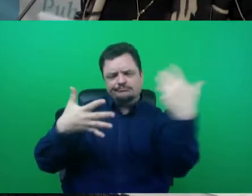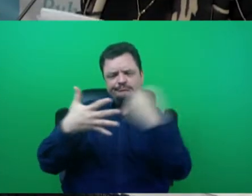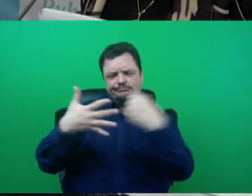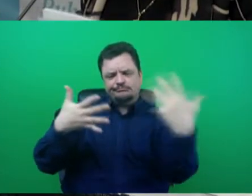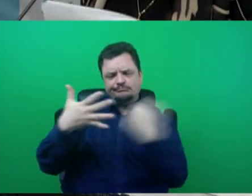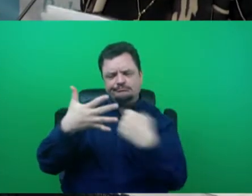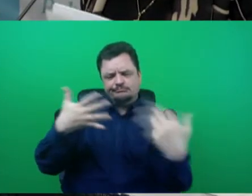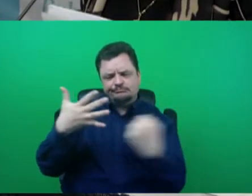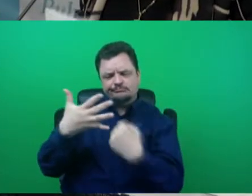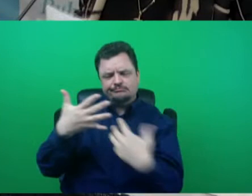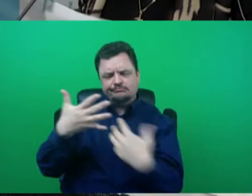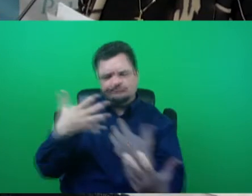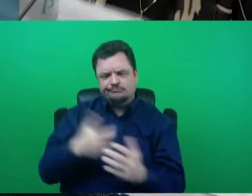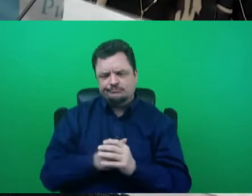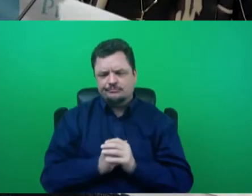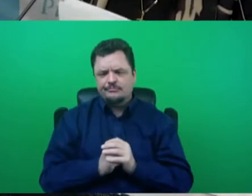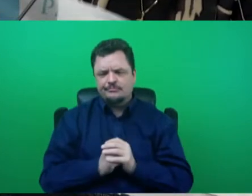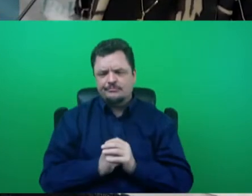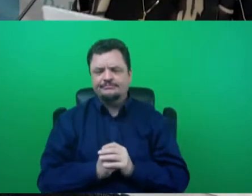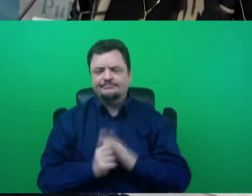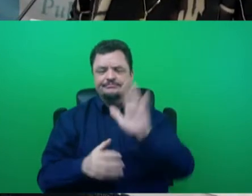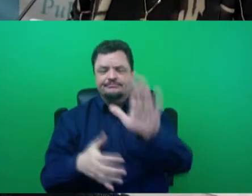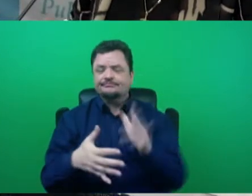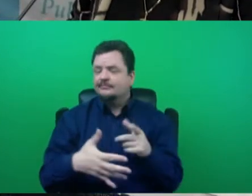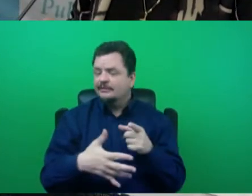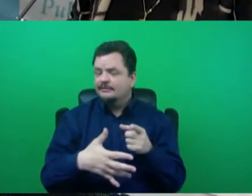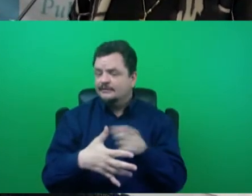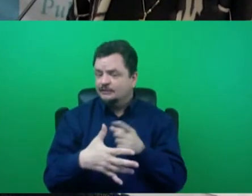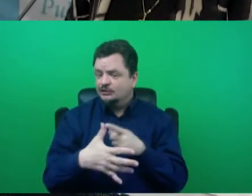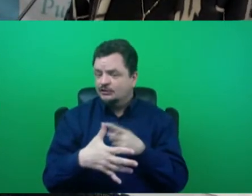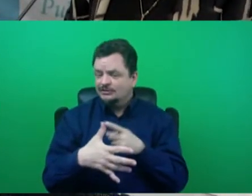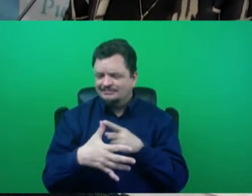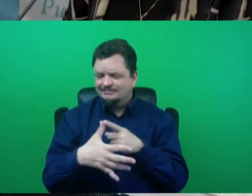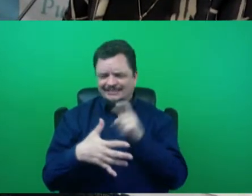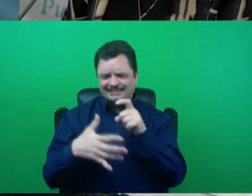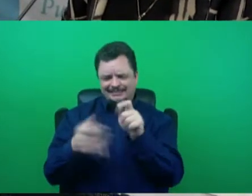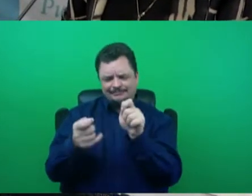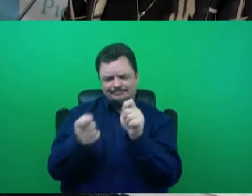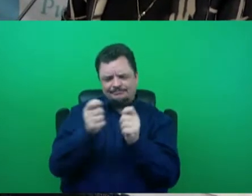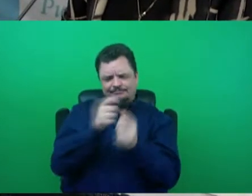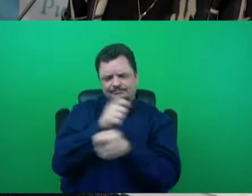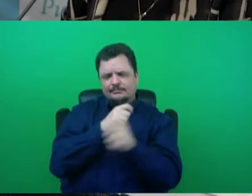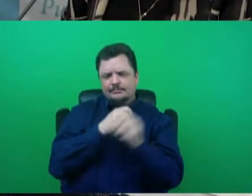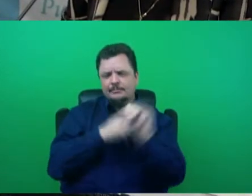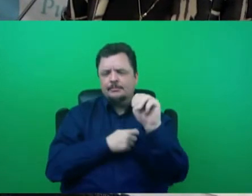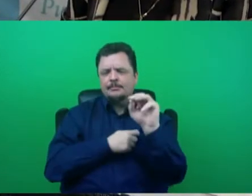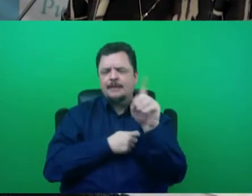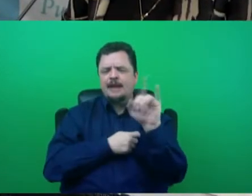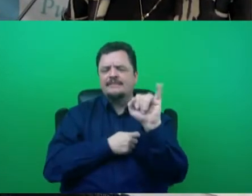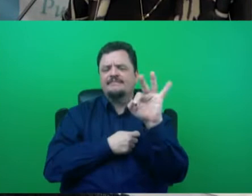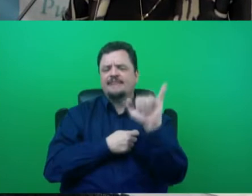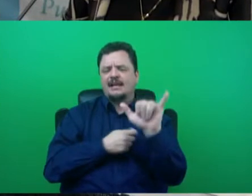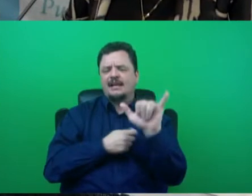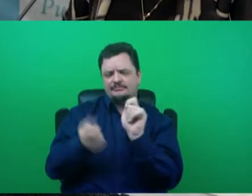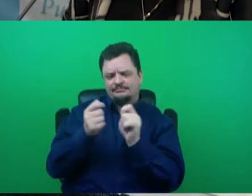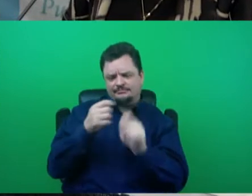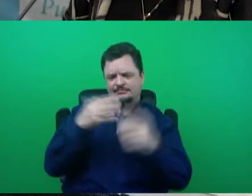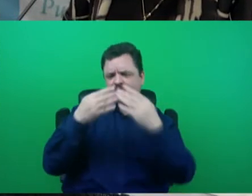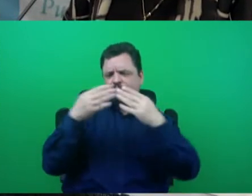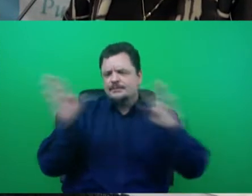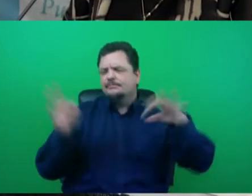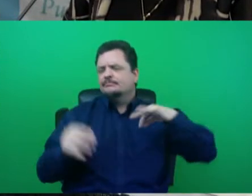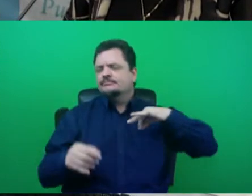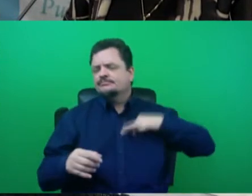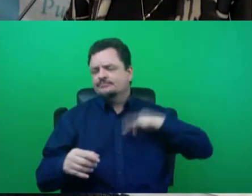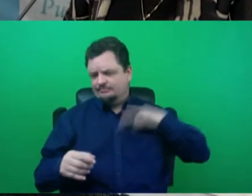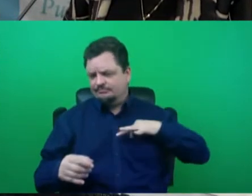This first one is merely to modify for public benefit that we are going to meet in the new location, this location.